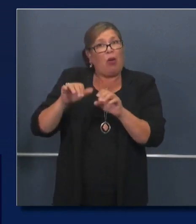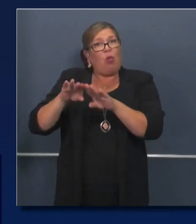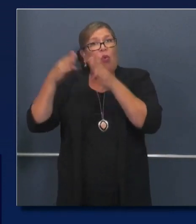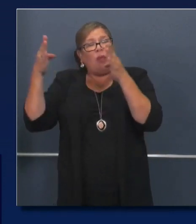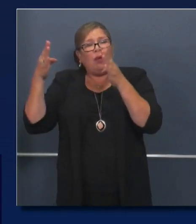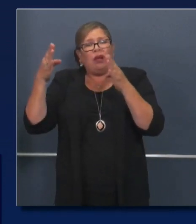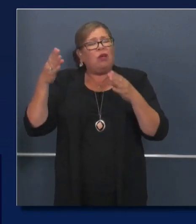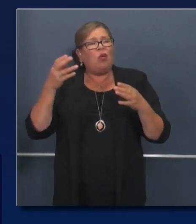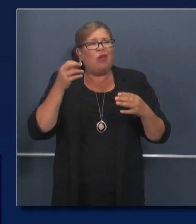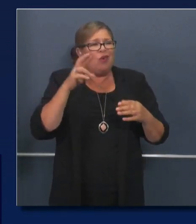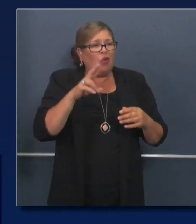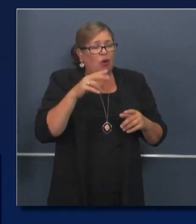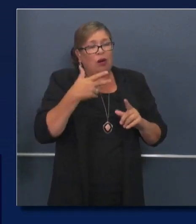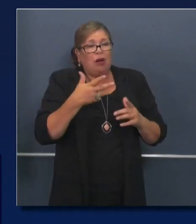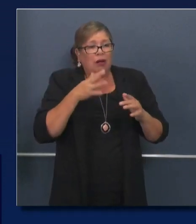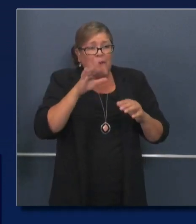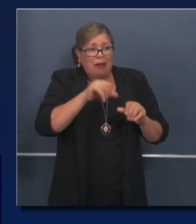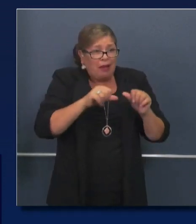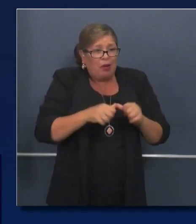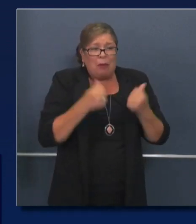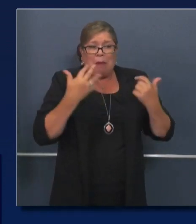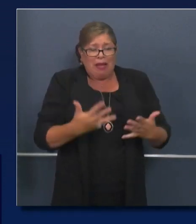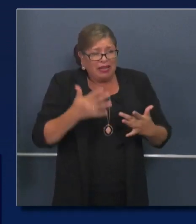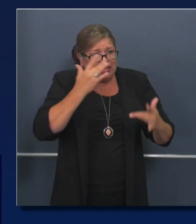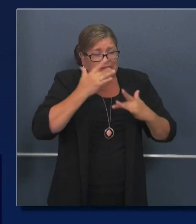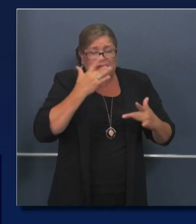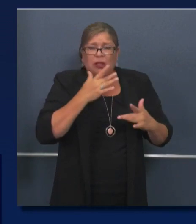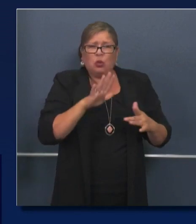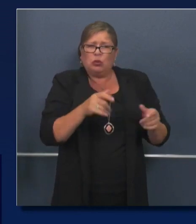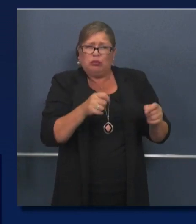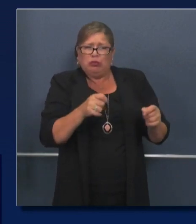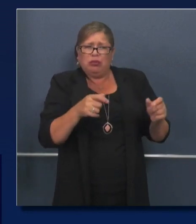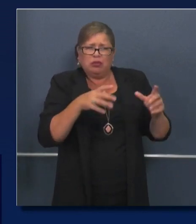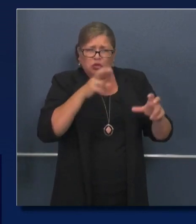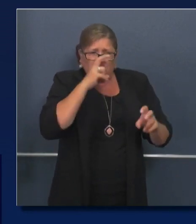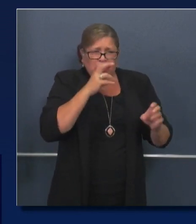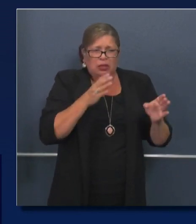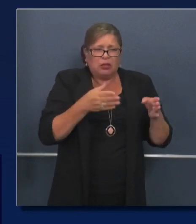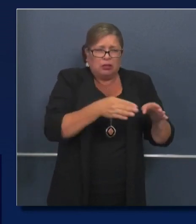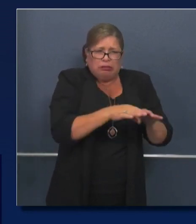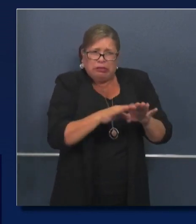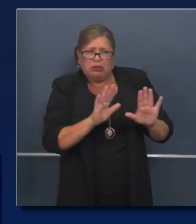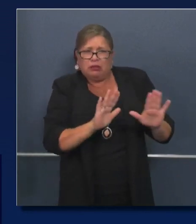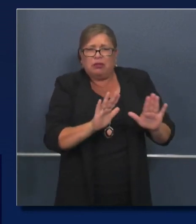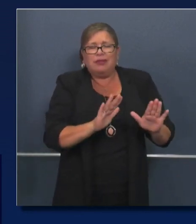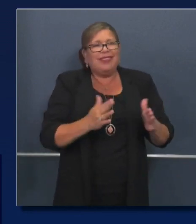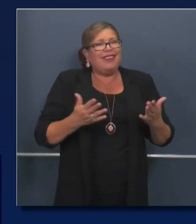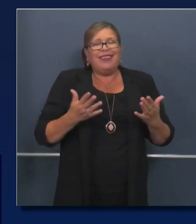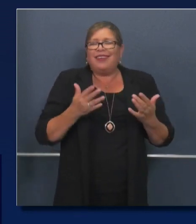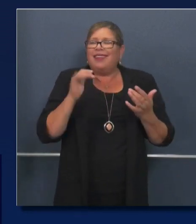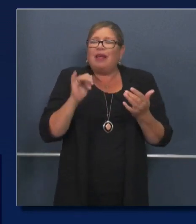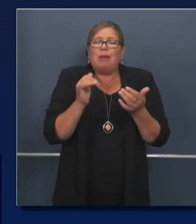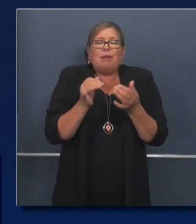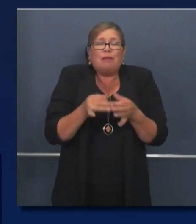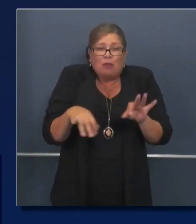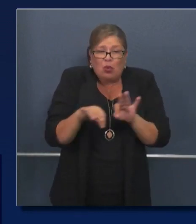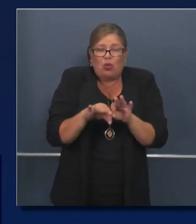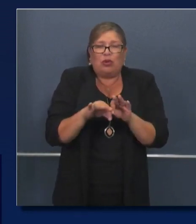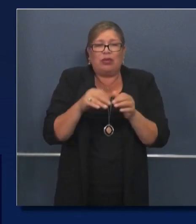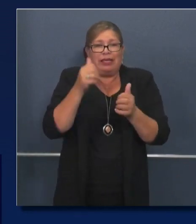has its own unique conditions, and localism, again, is the foundational principle to which we